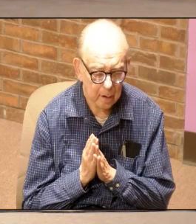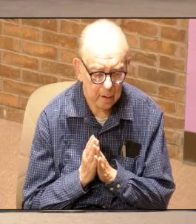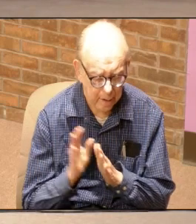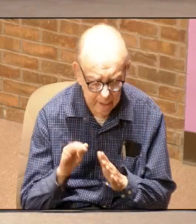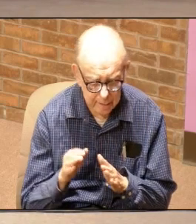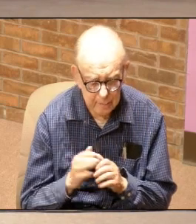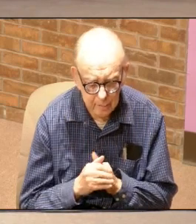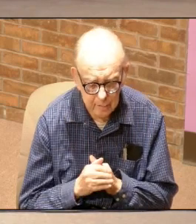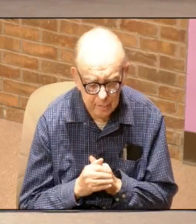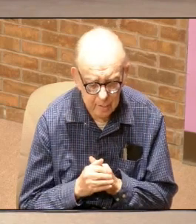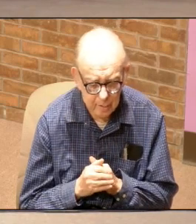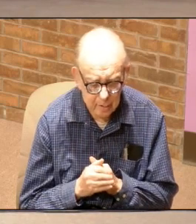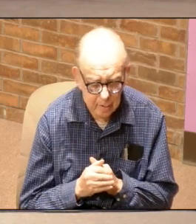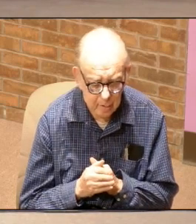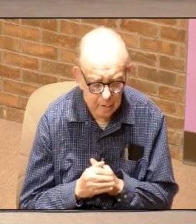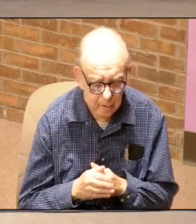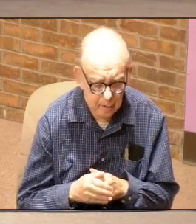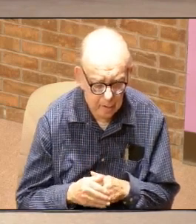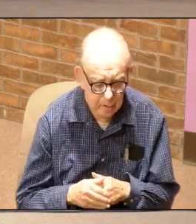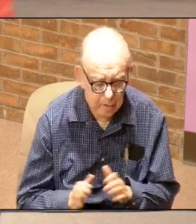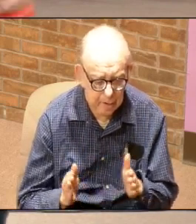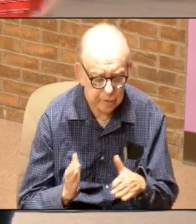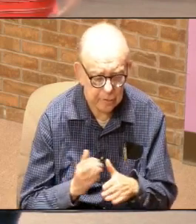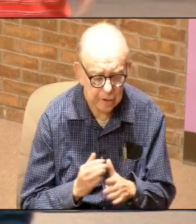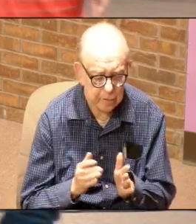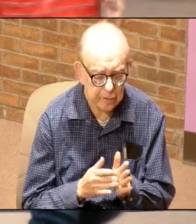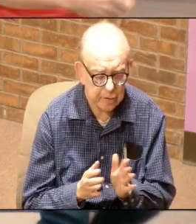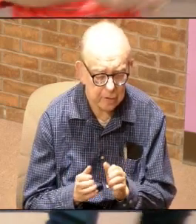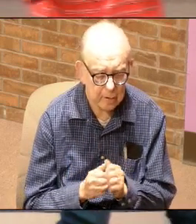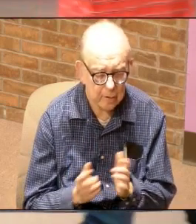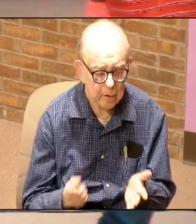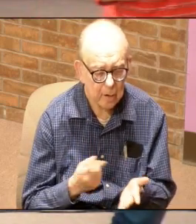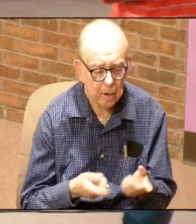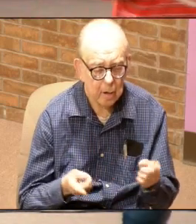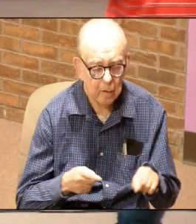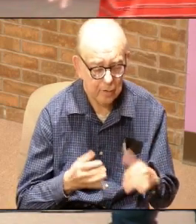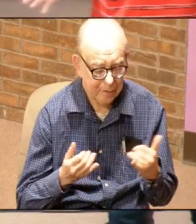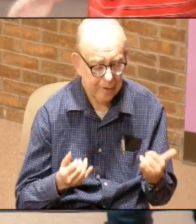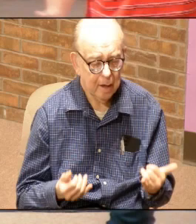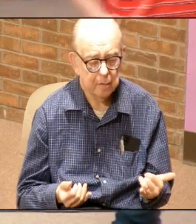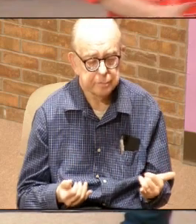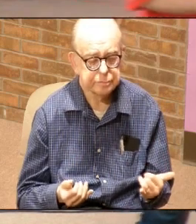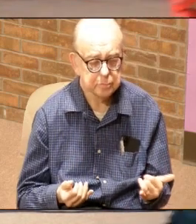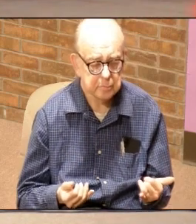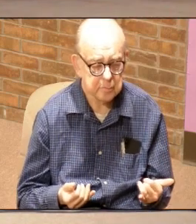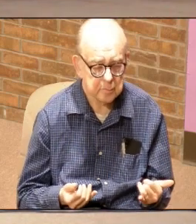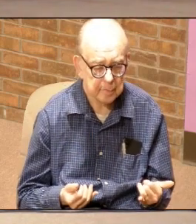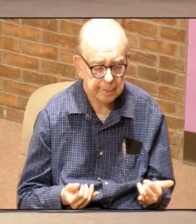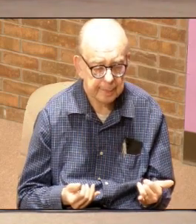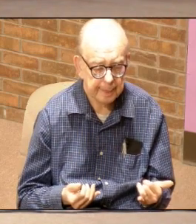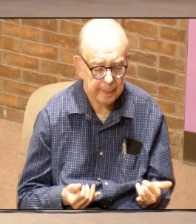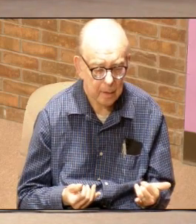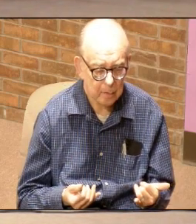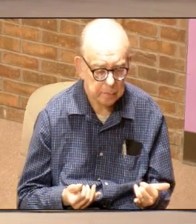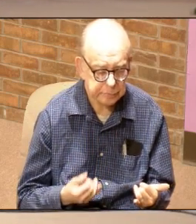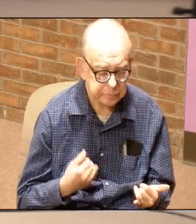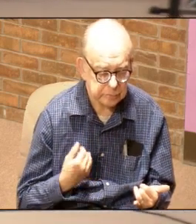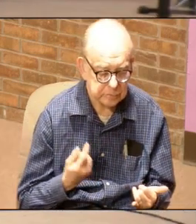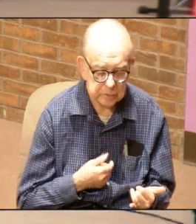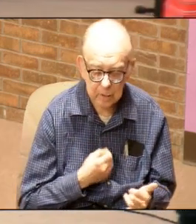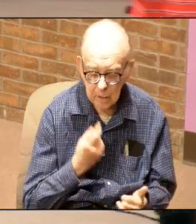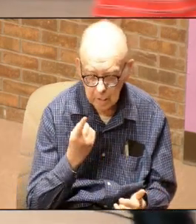Hey, let us share Jesus with you. And what's happening right now? When we